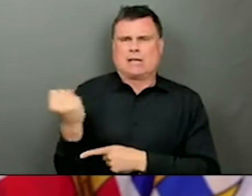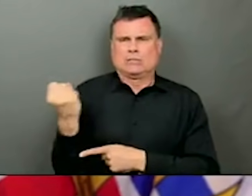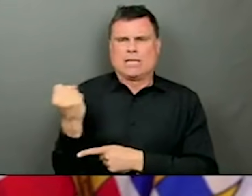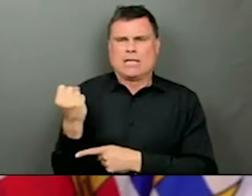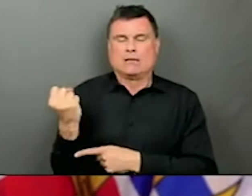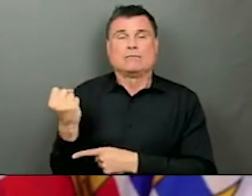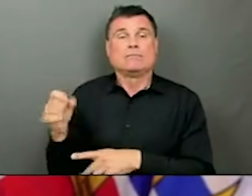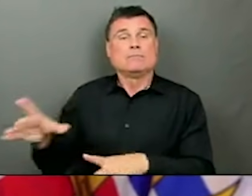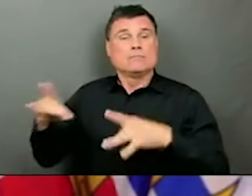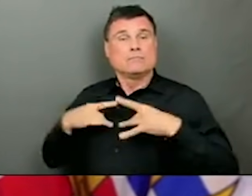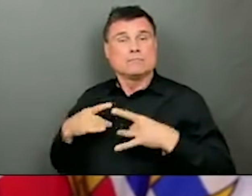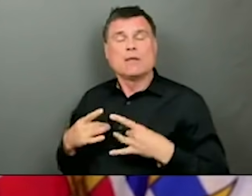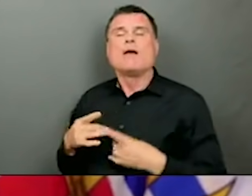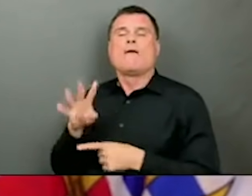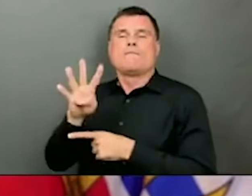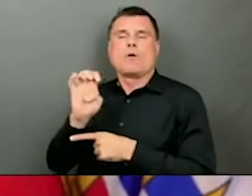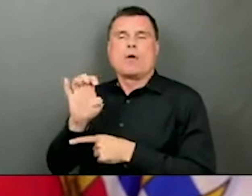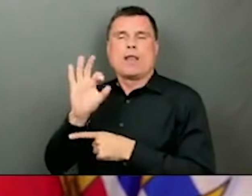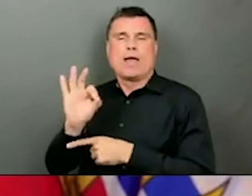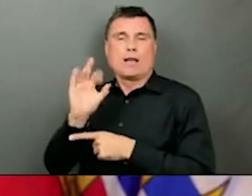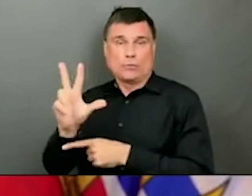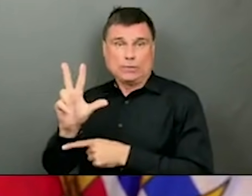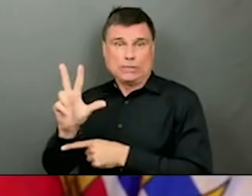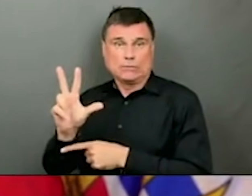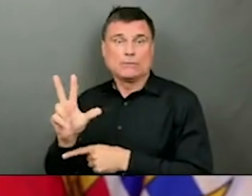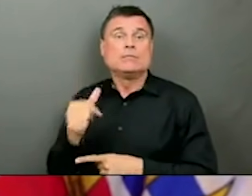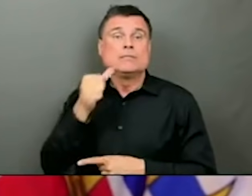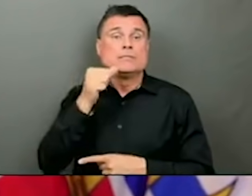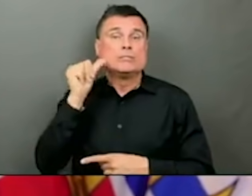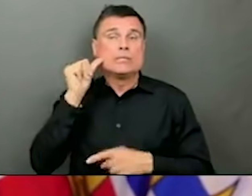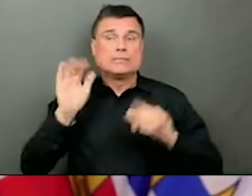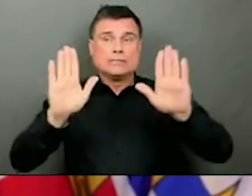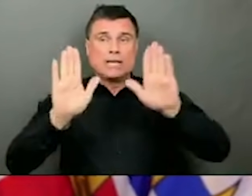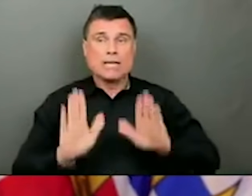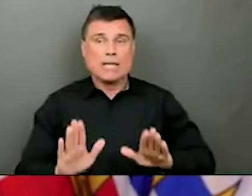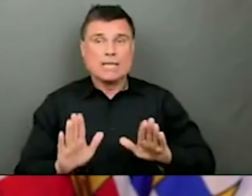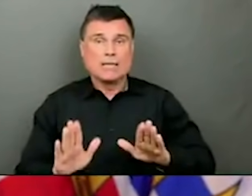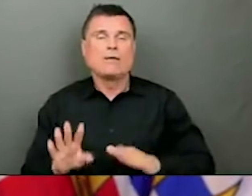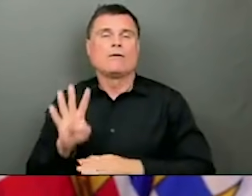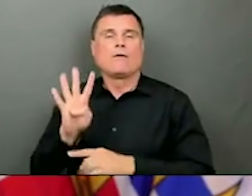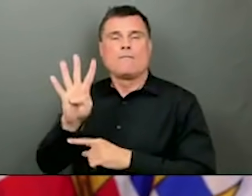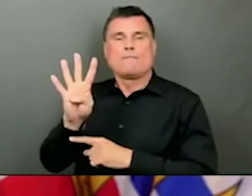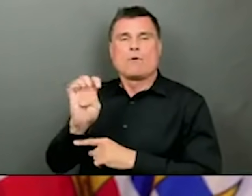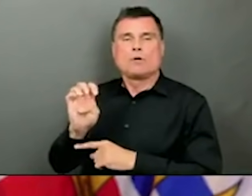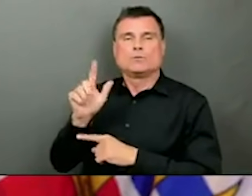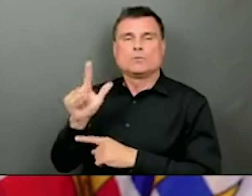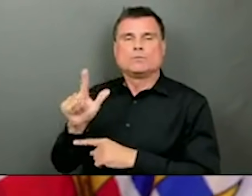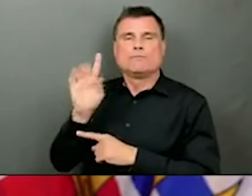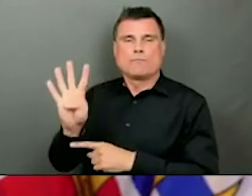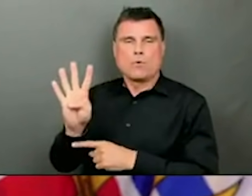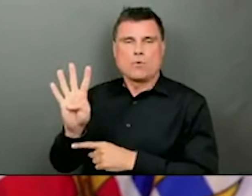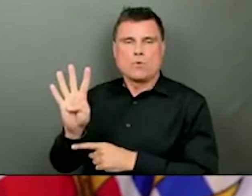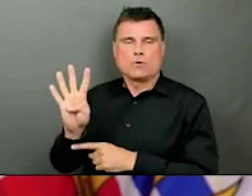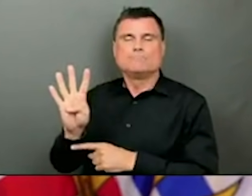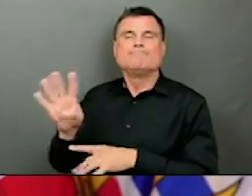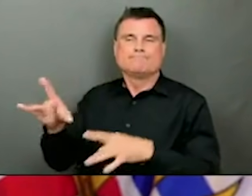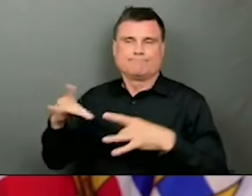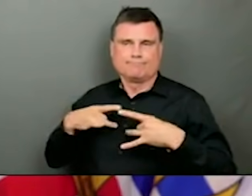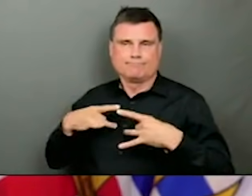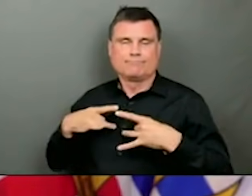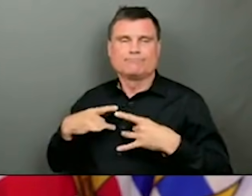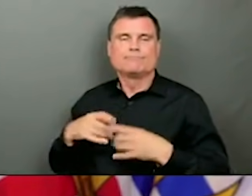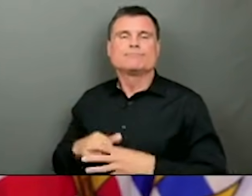additional 493 people were diagnosed with COVID-19, and in the last 24 hours, an additional